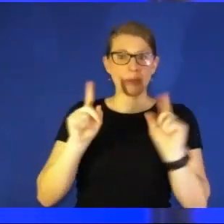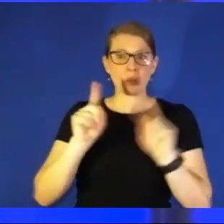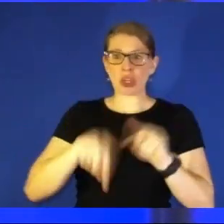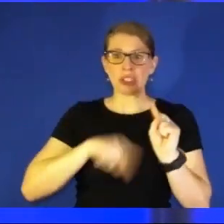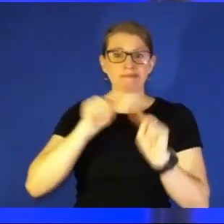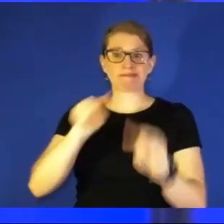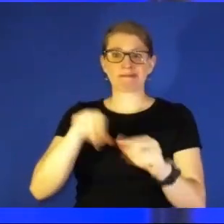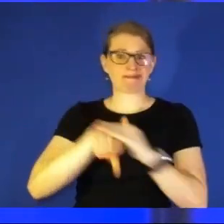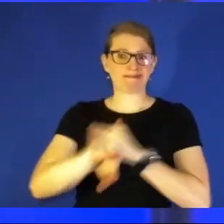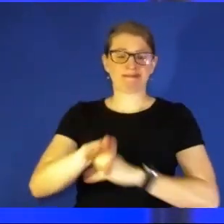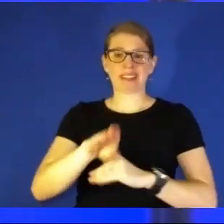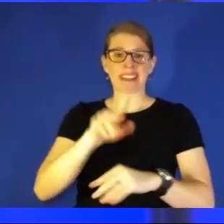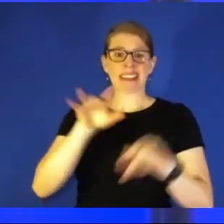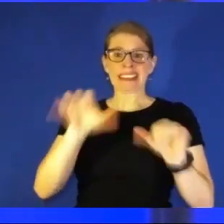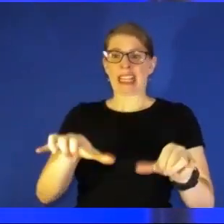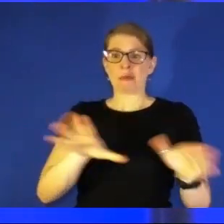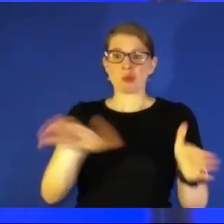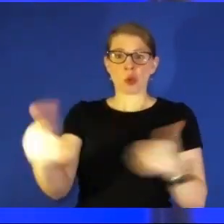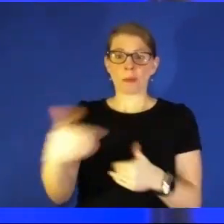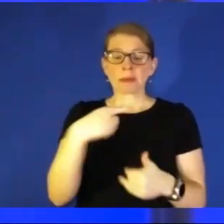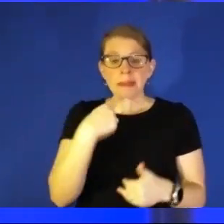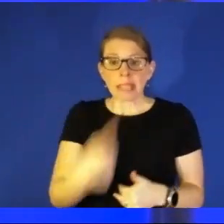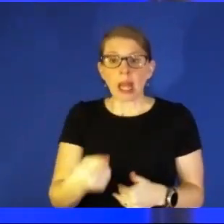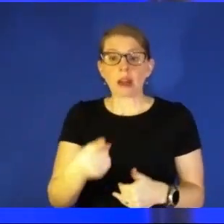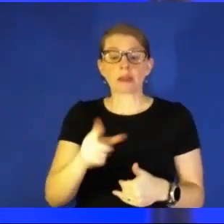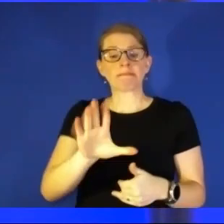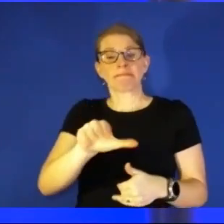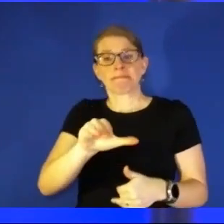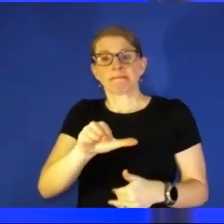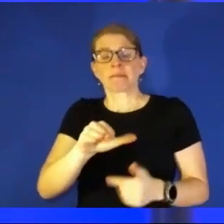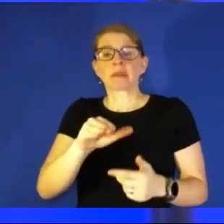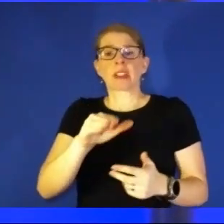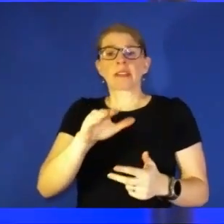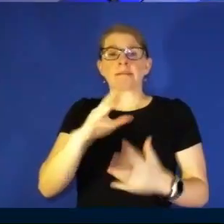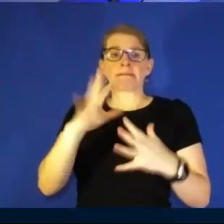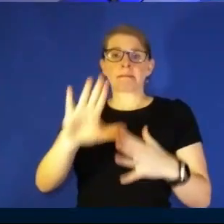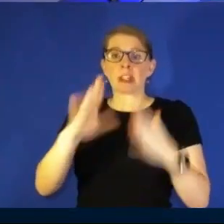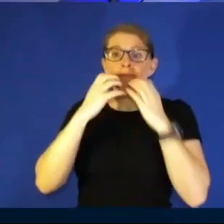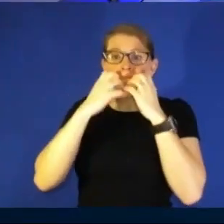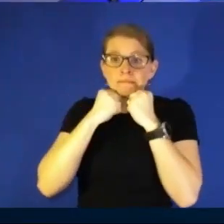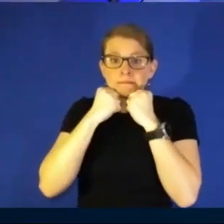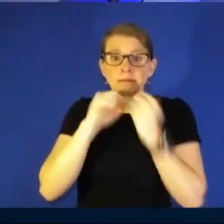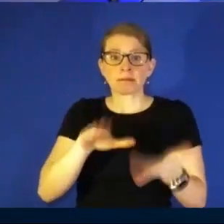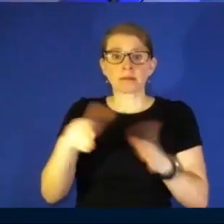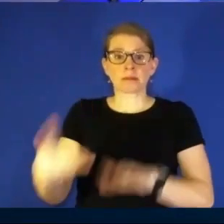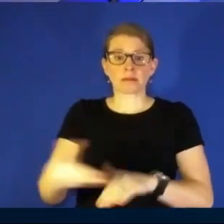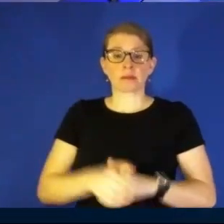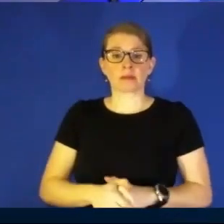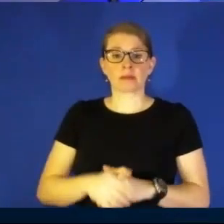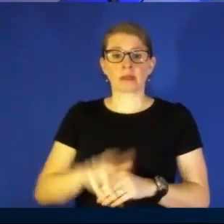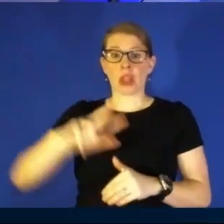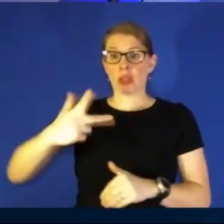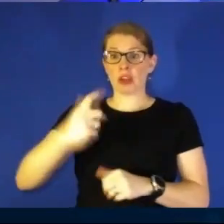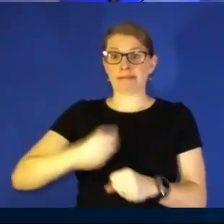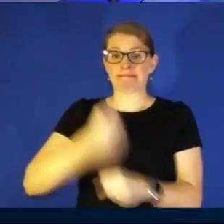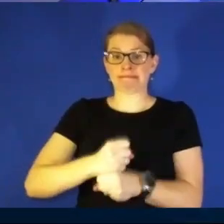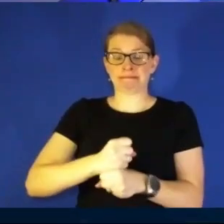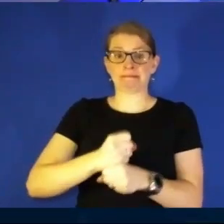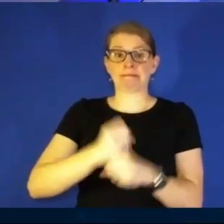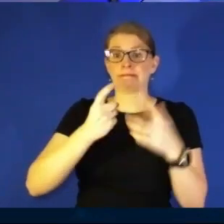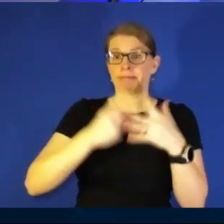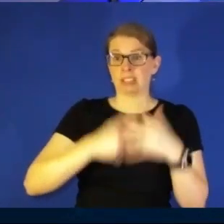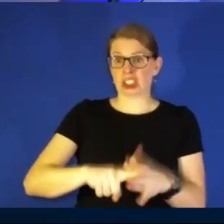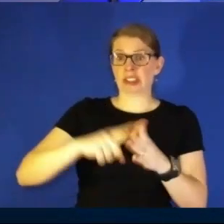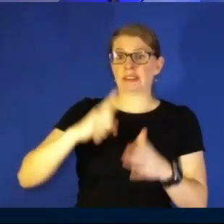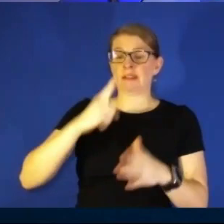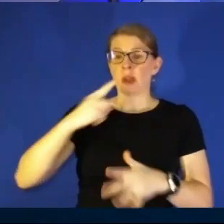same room to say goodbye as their loved ones passed. As we now have entered year 3 of the pandemic, there is a group of healthcare workers who